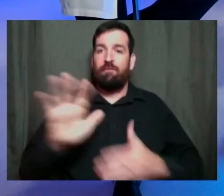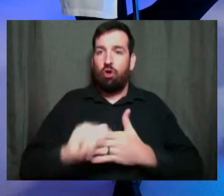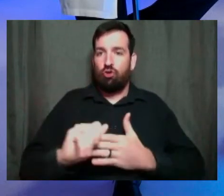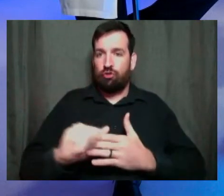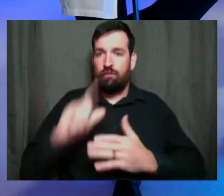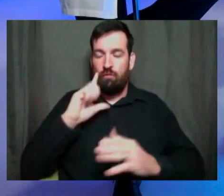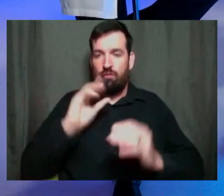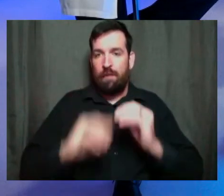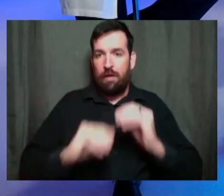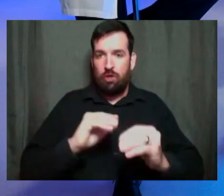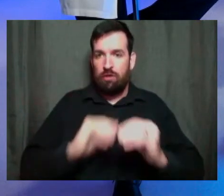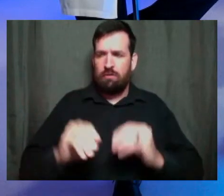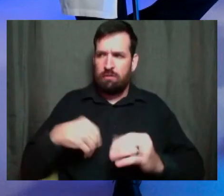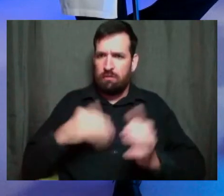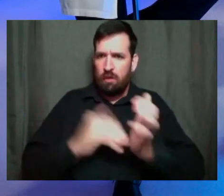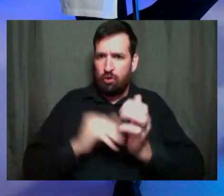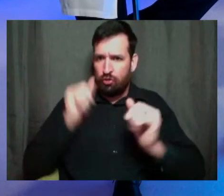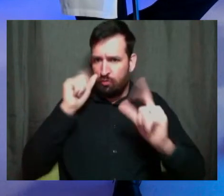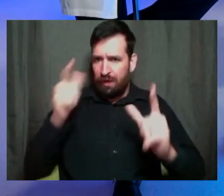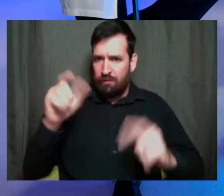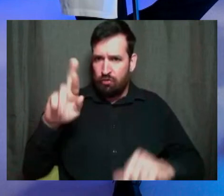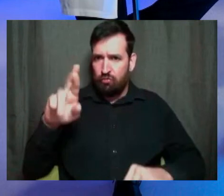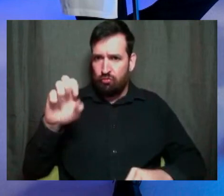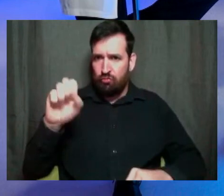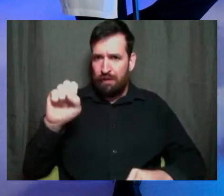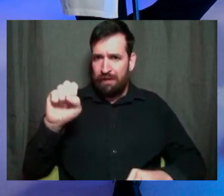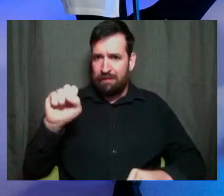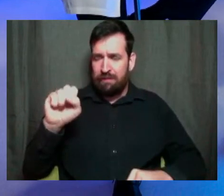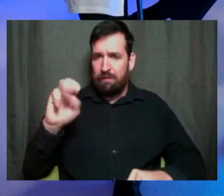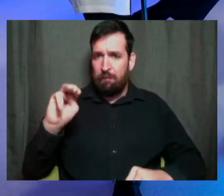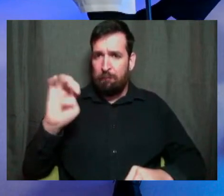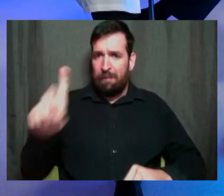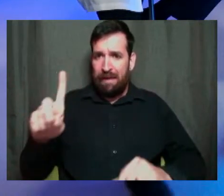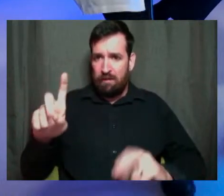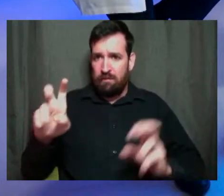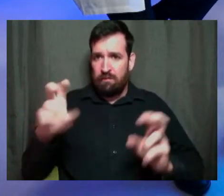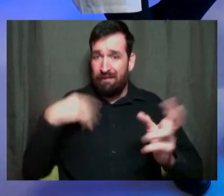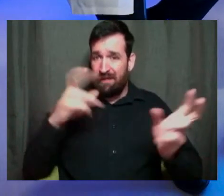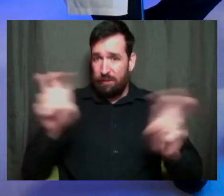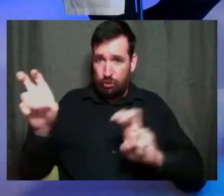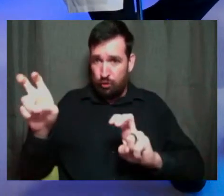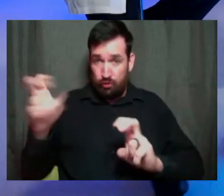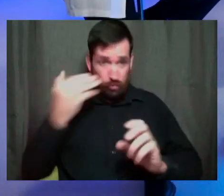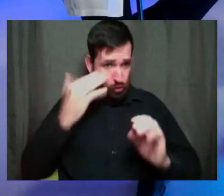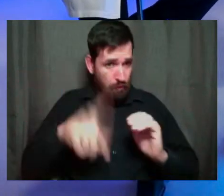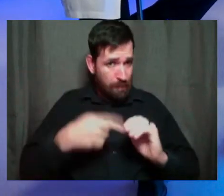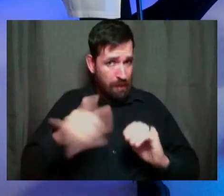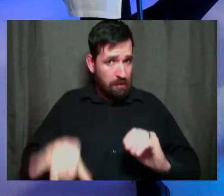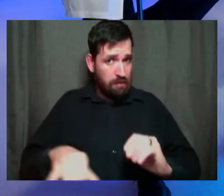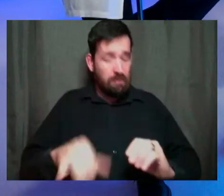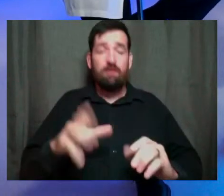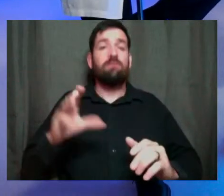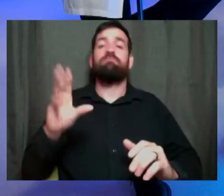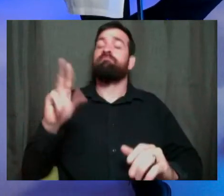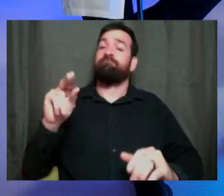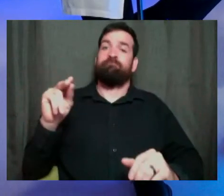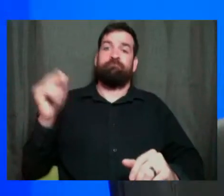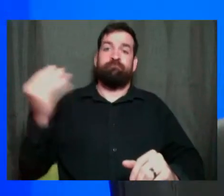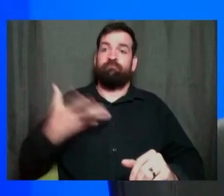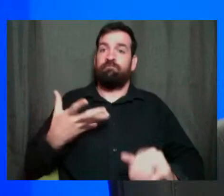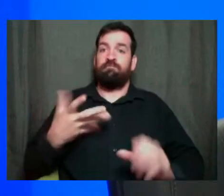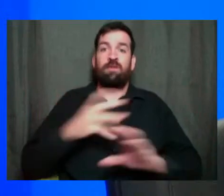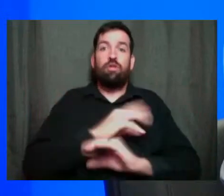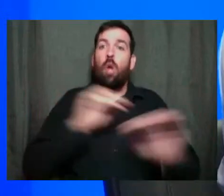doc was surprised to hear the MesRed machine is also having problems. Do you know anything about any of this? No, as far as what we've been told, there is no issue